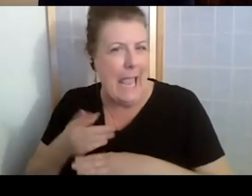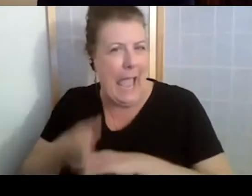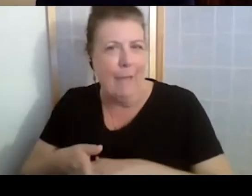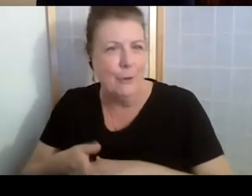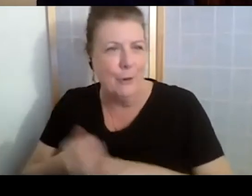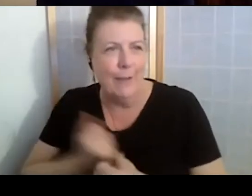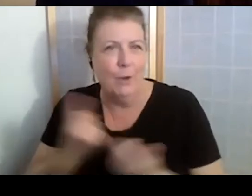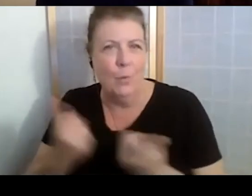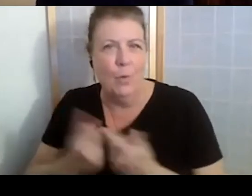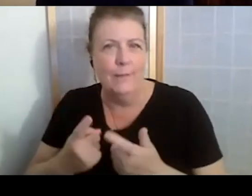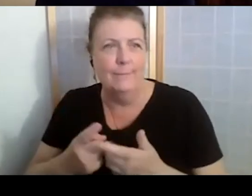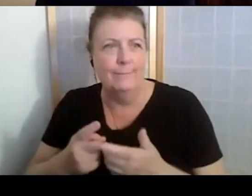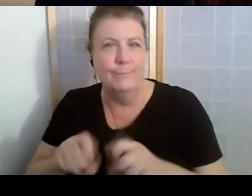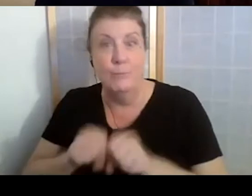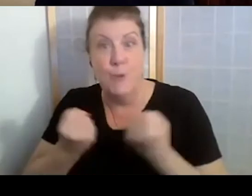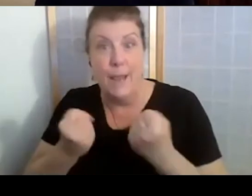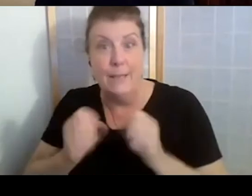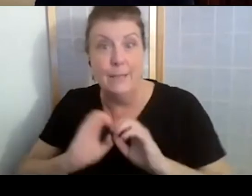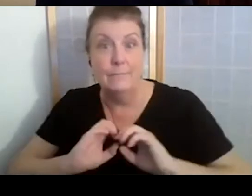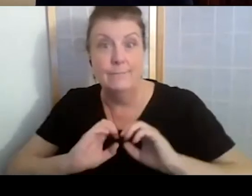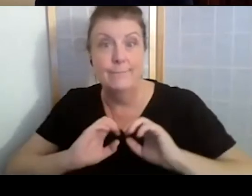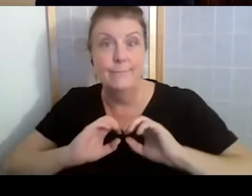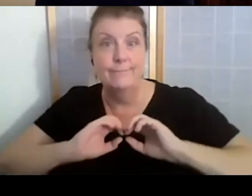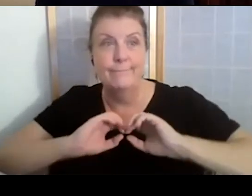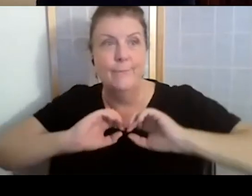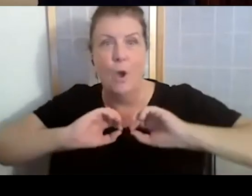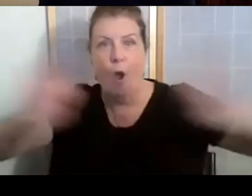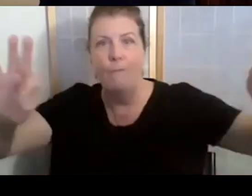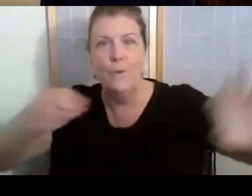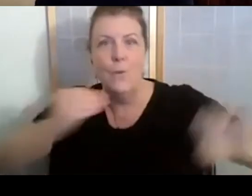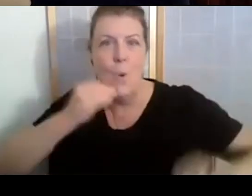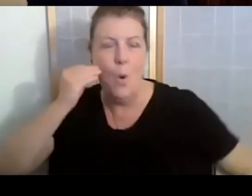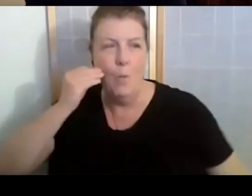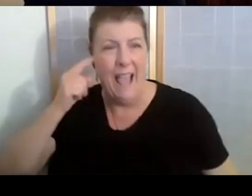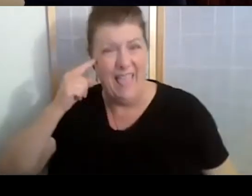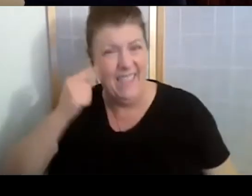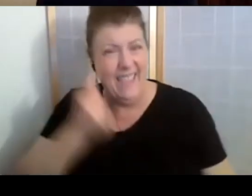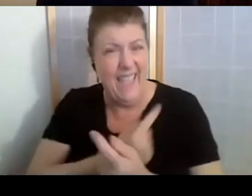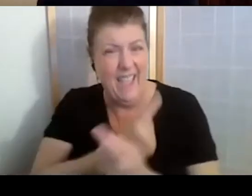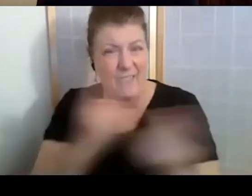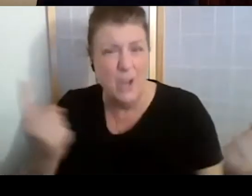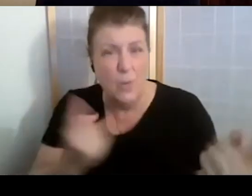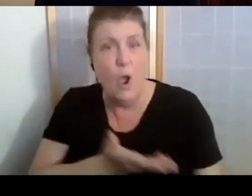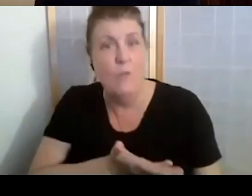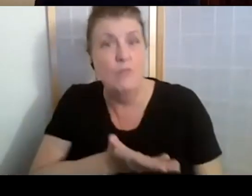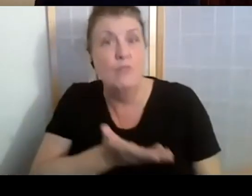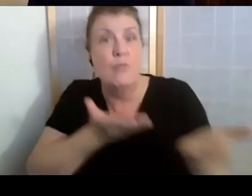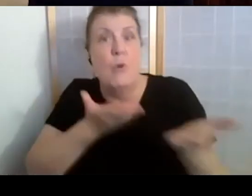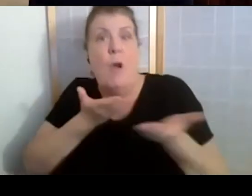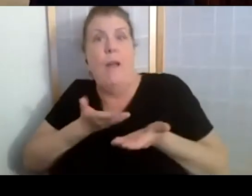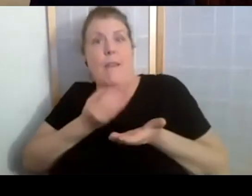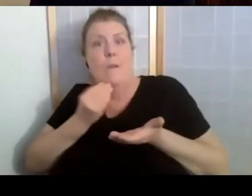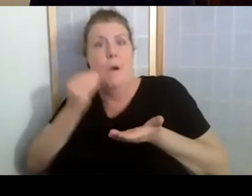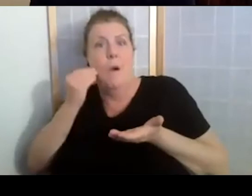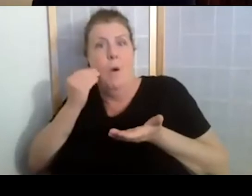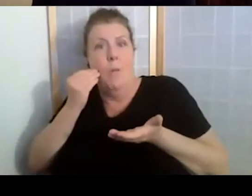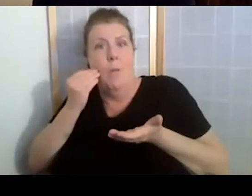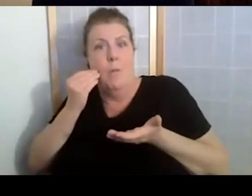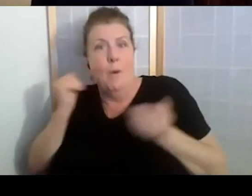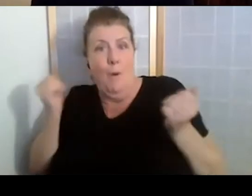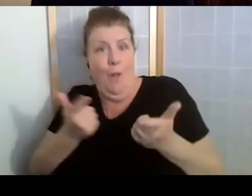I'm just gonna, you know, go home and order a pizza. I think everybody brought it home with them. We all knew that that's what we were getting into,